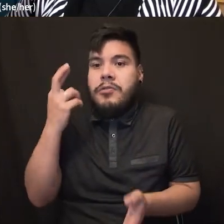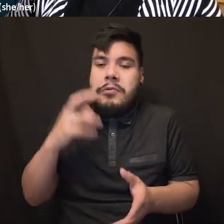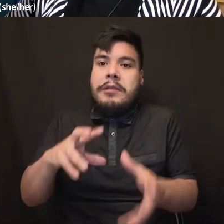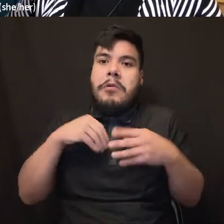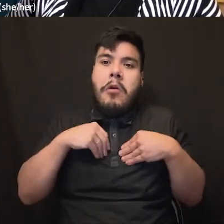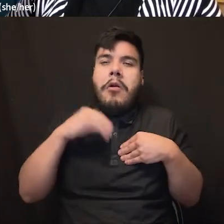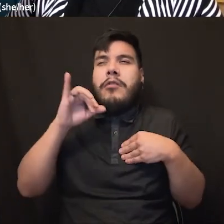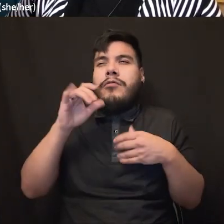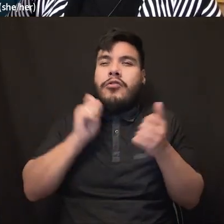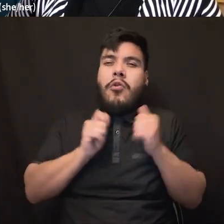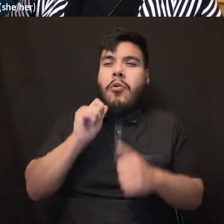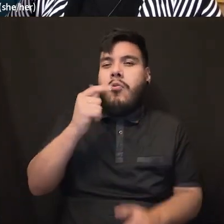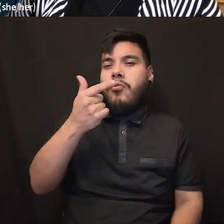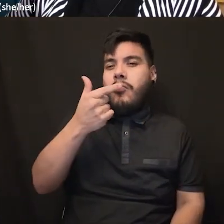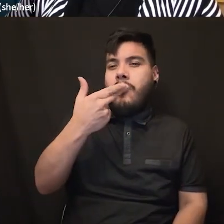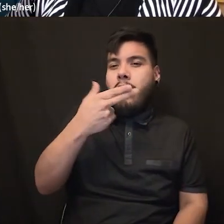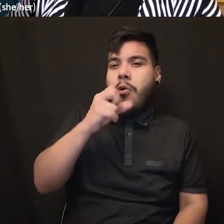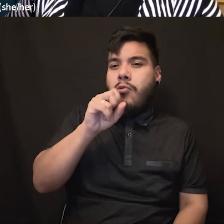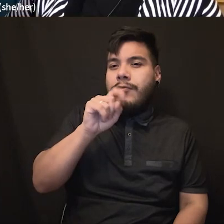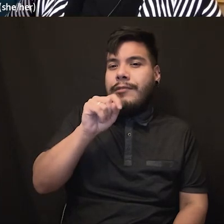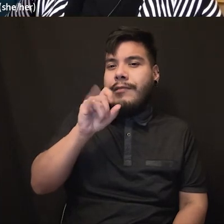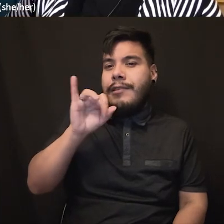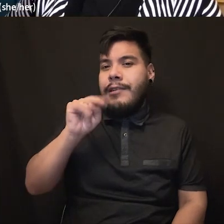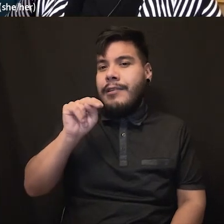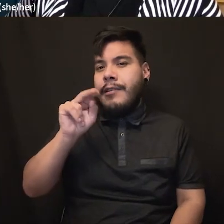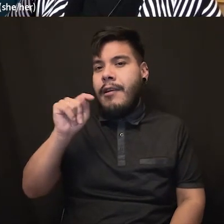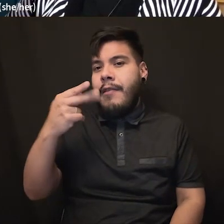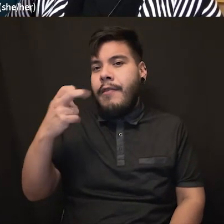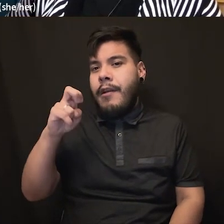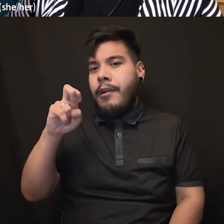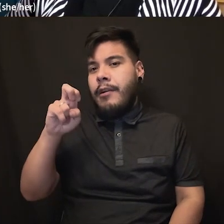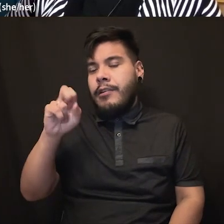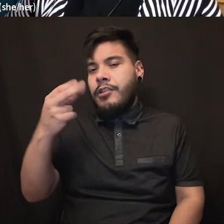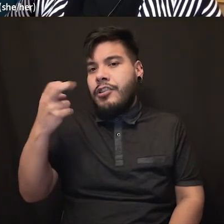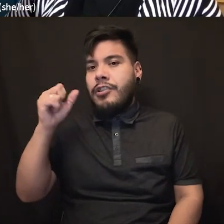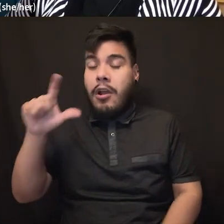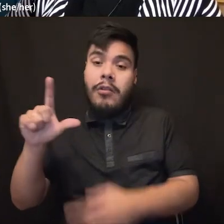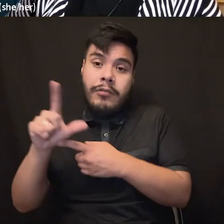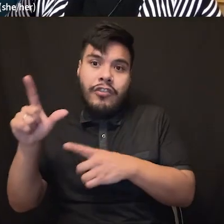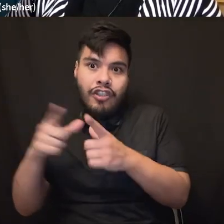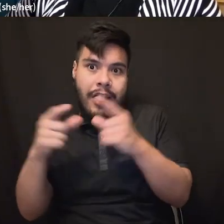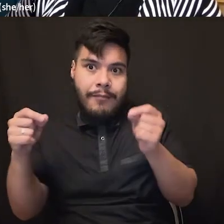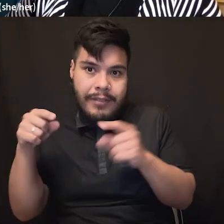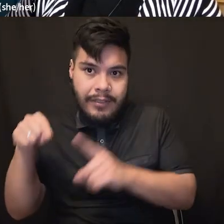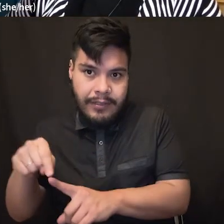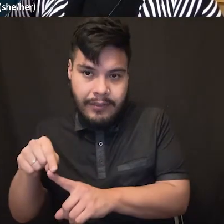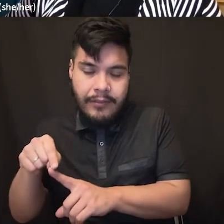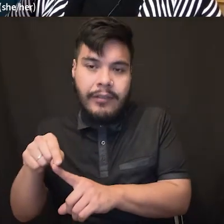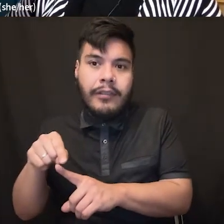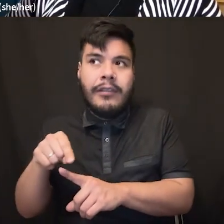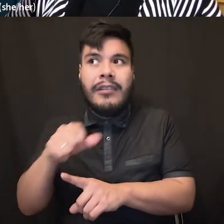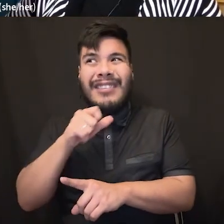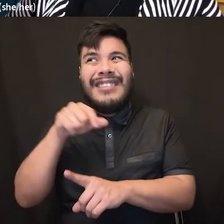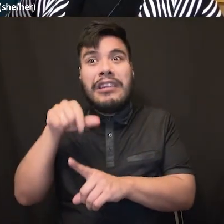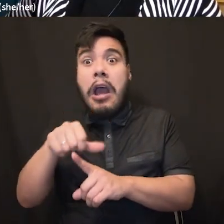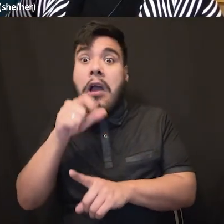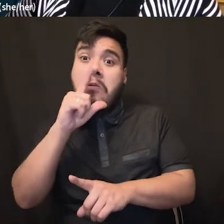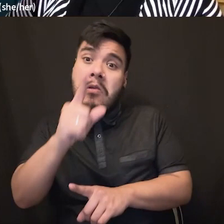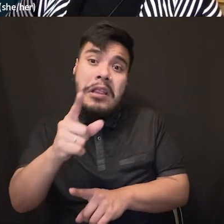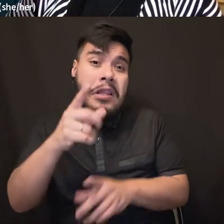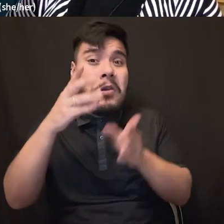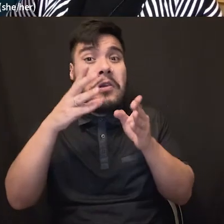Shell, where the character was Japanese in the original material, was that it wasn't really a human person,